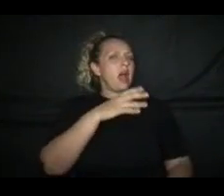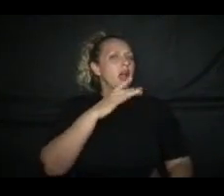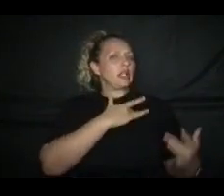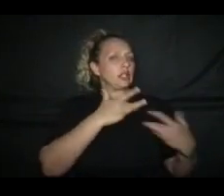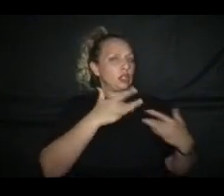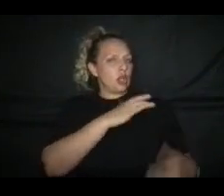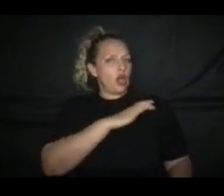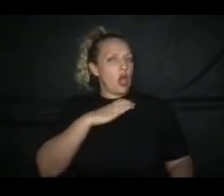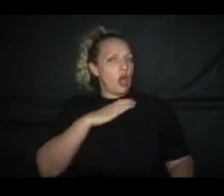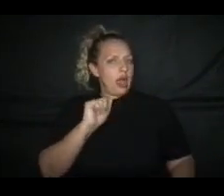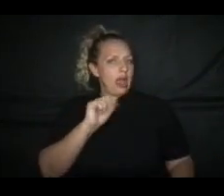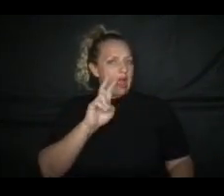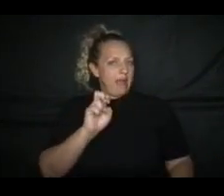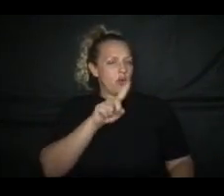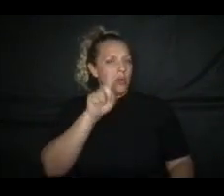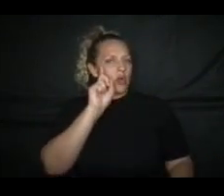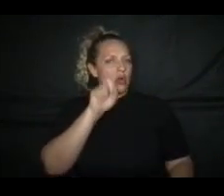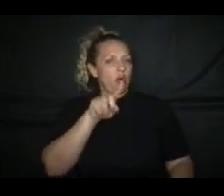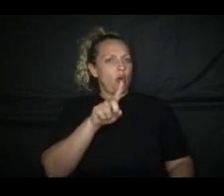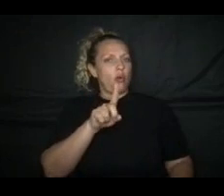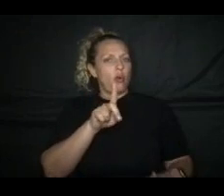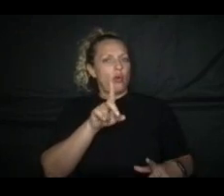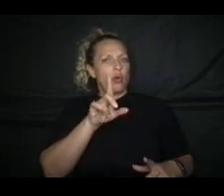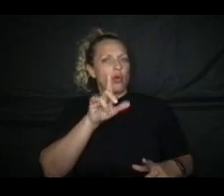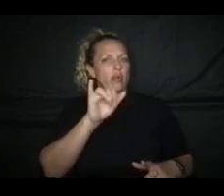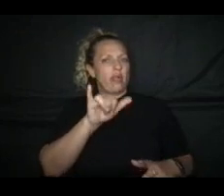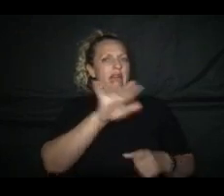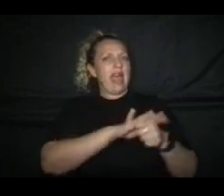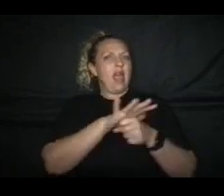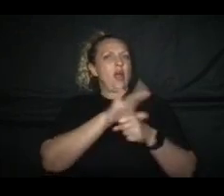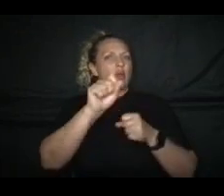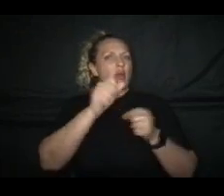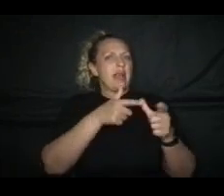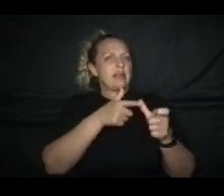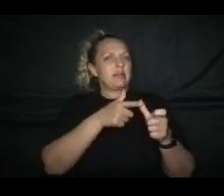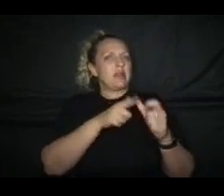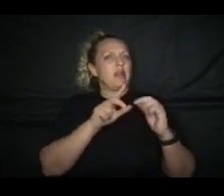where it goes above the 35 miles per hour.